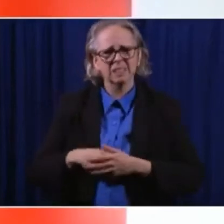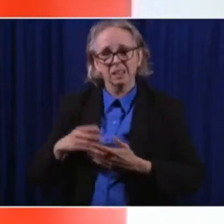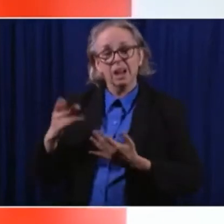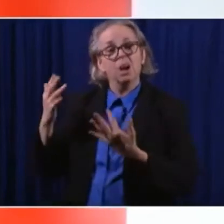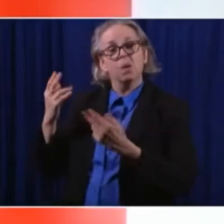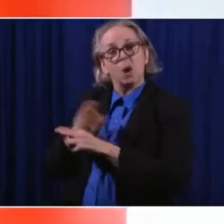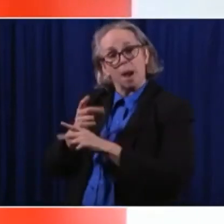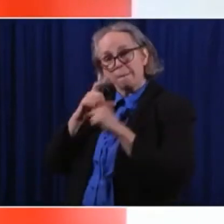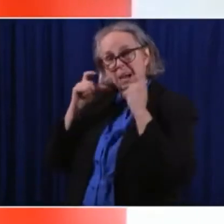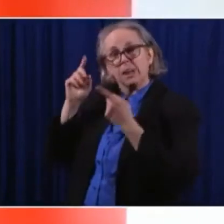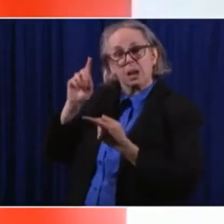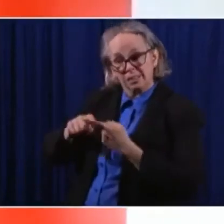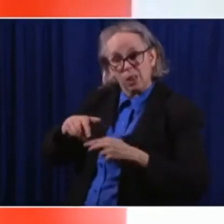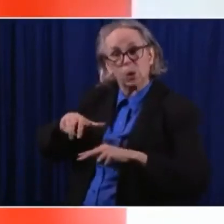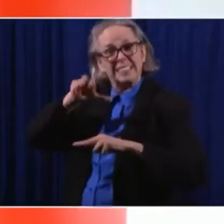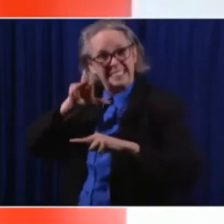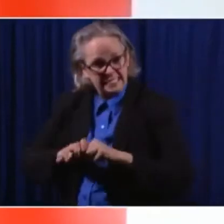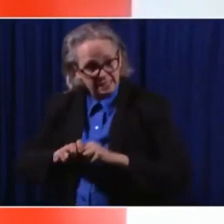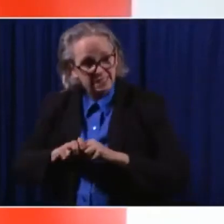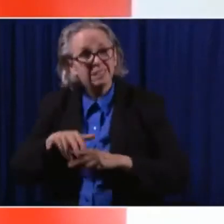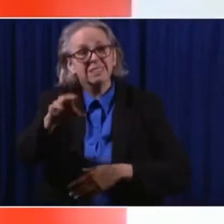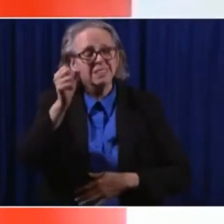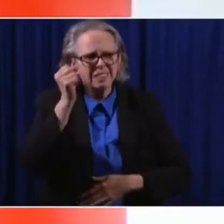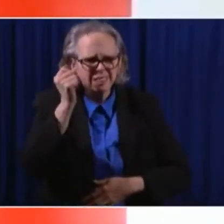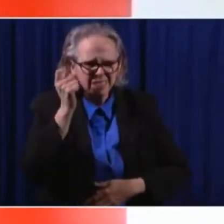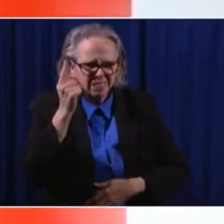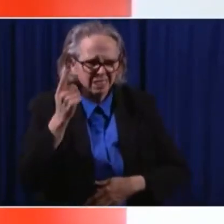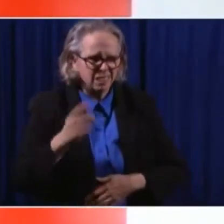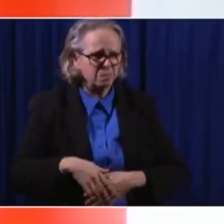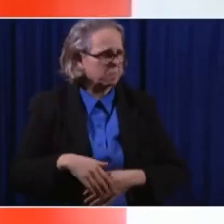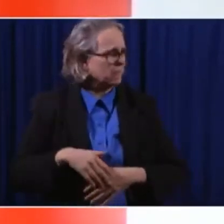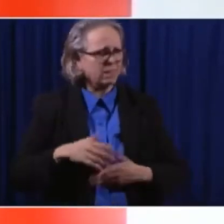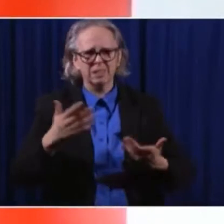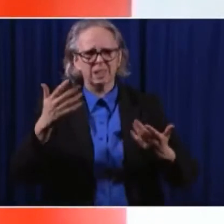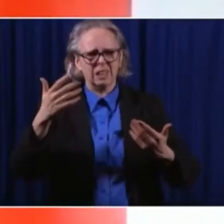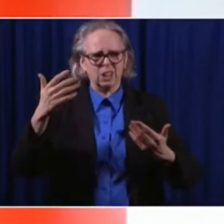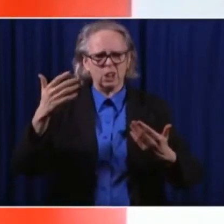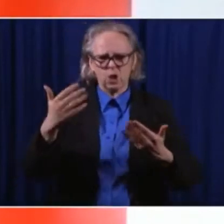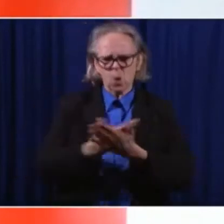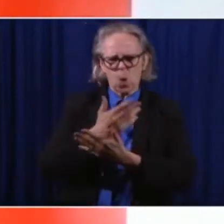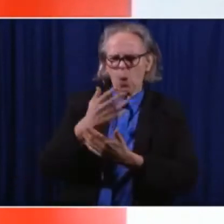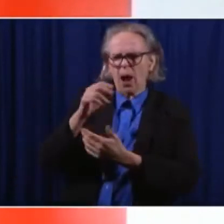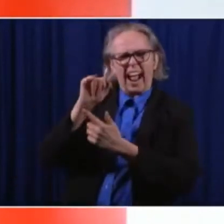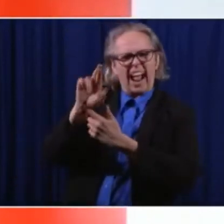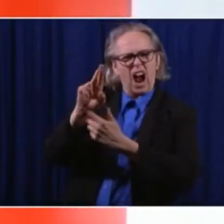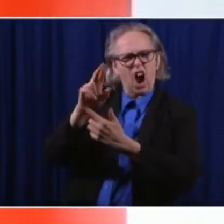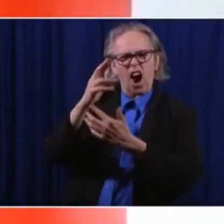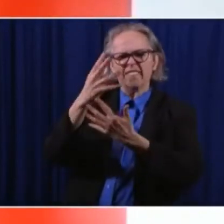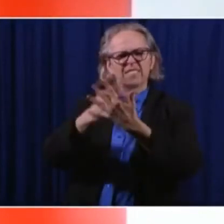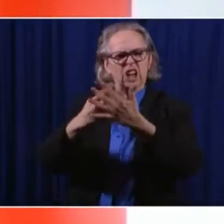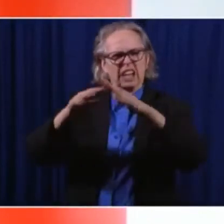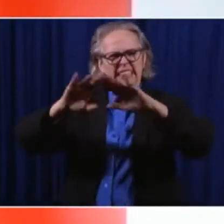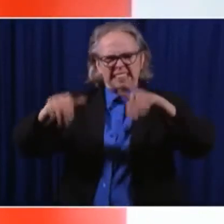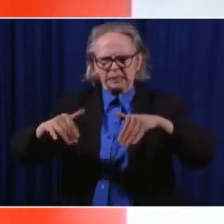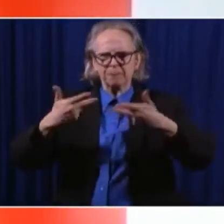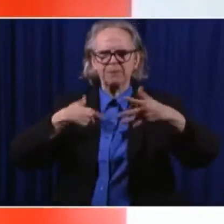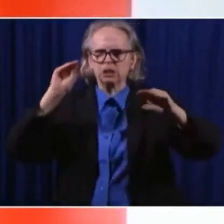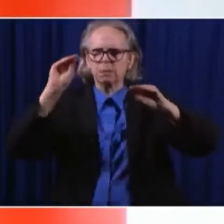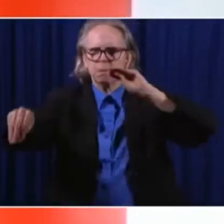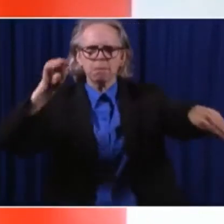last couple of weeks the installation of new air filtration, updated air filtration systems and units in restaurants all over the place. It's just a